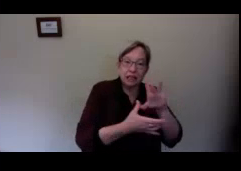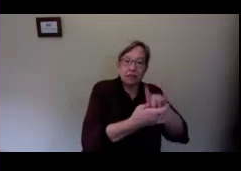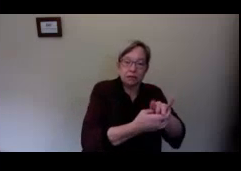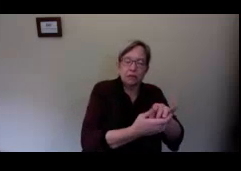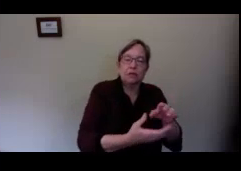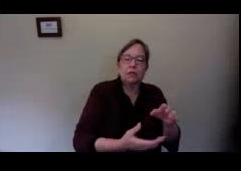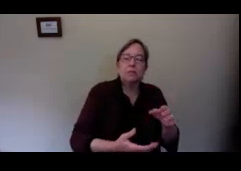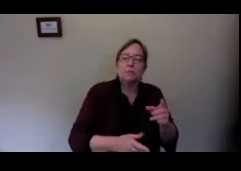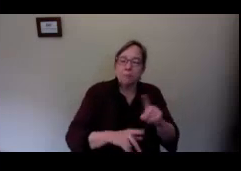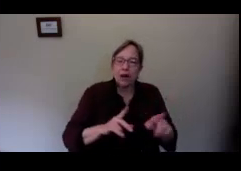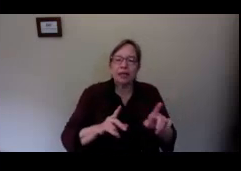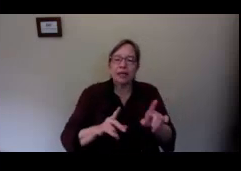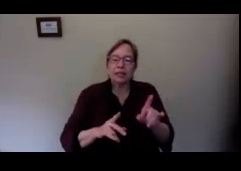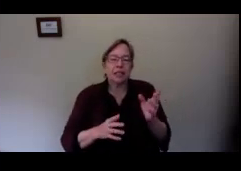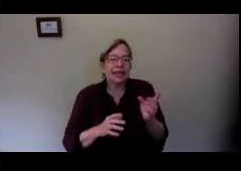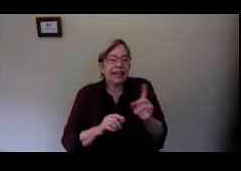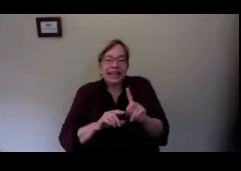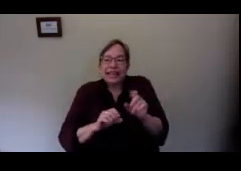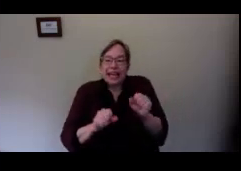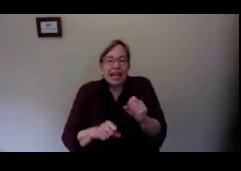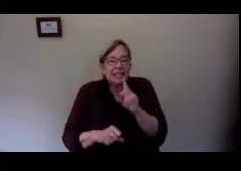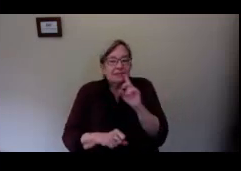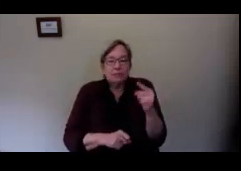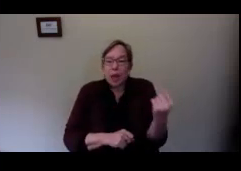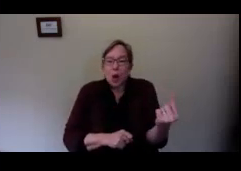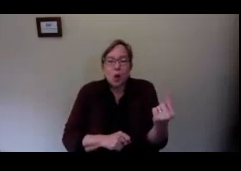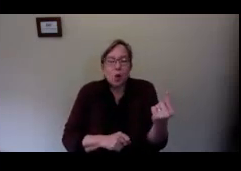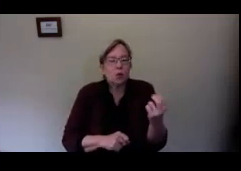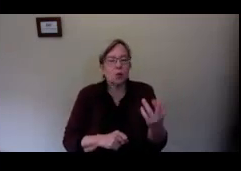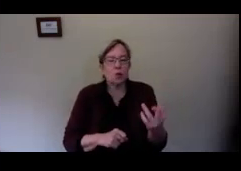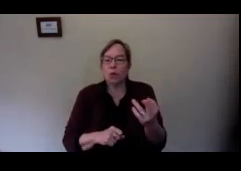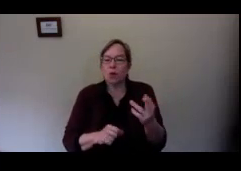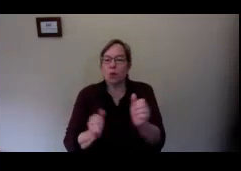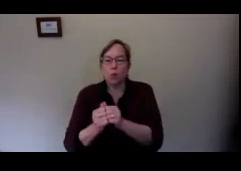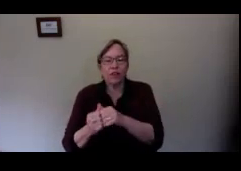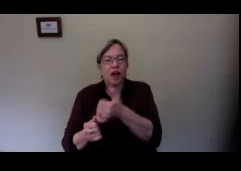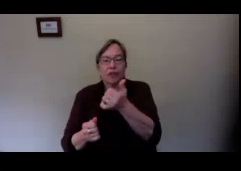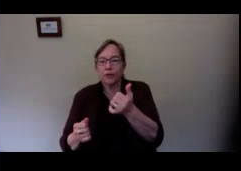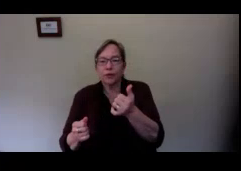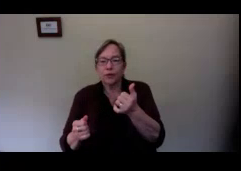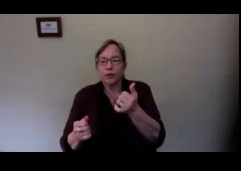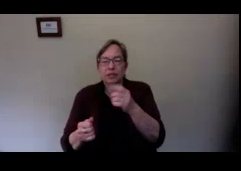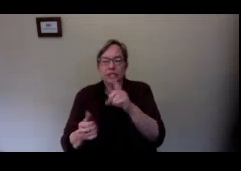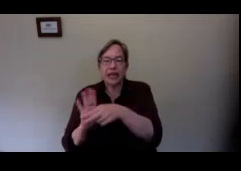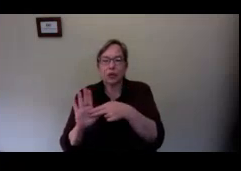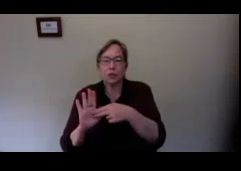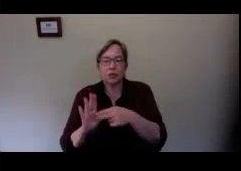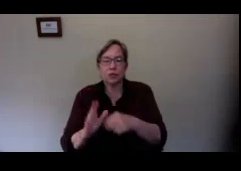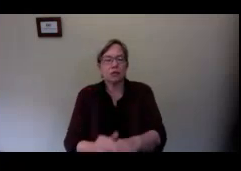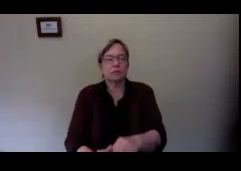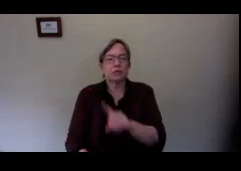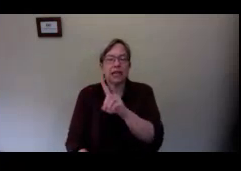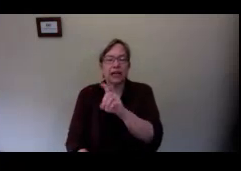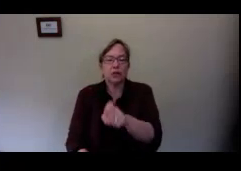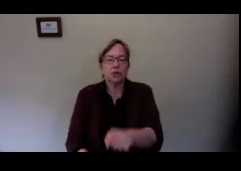a standalone. There's some unique things about hoarding disorder that we'll learn about further. Next slide.